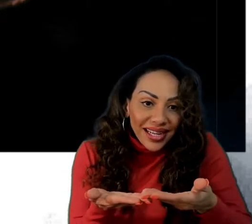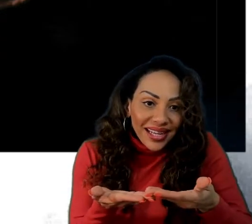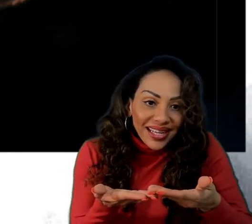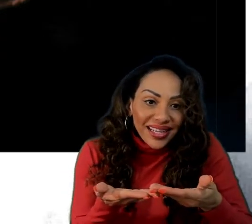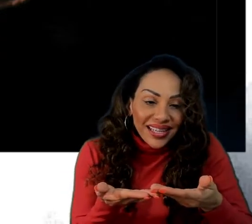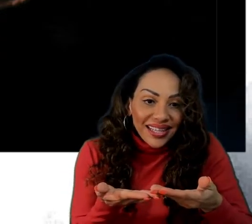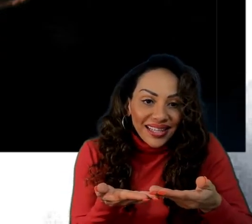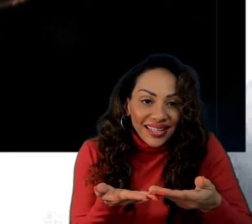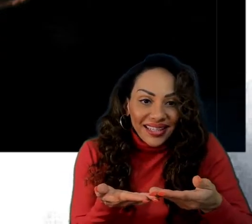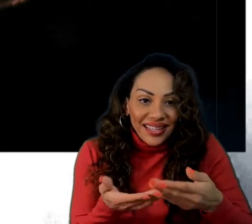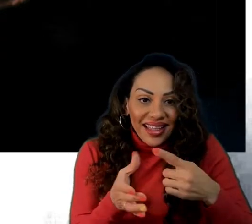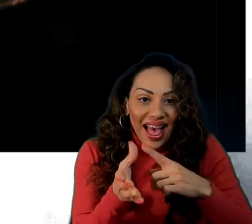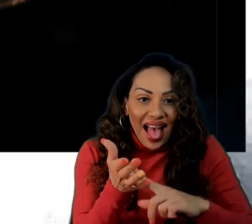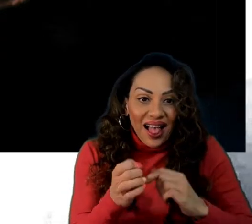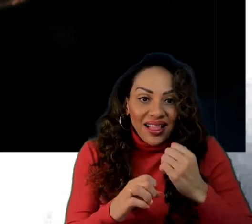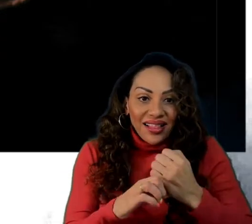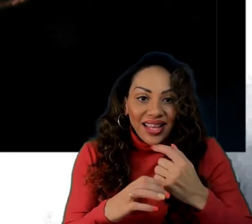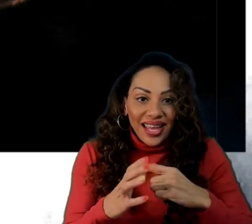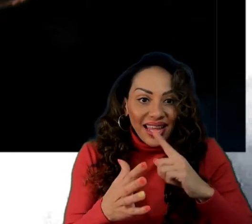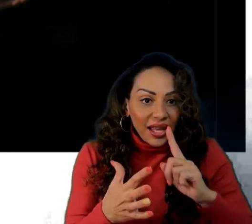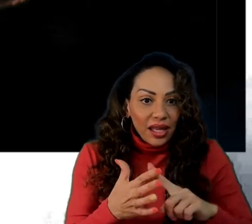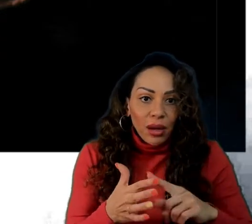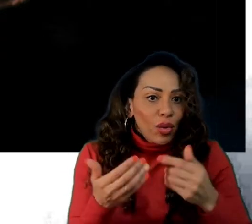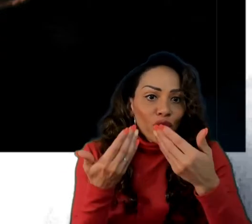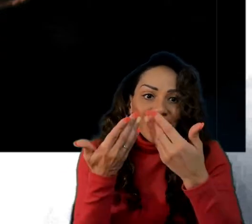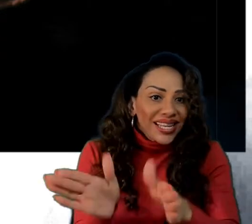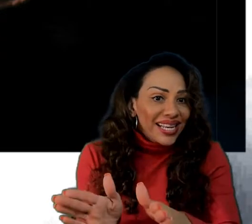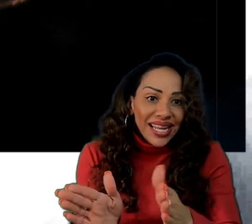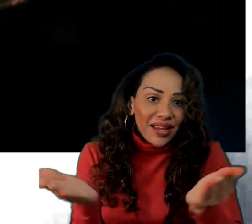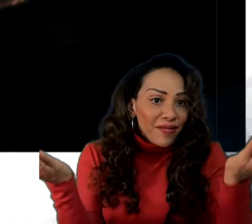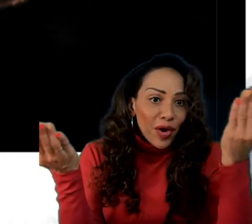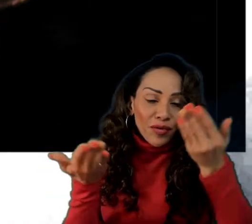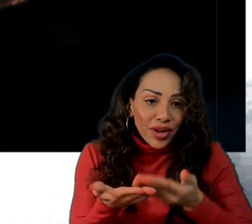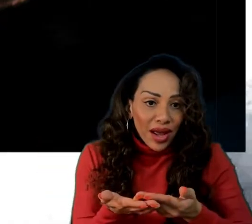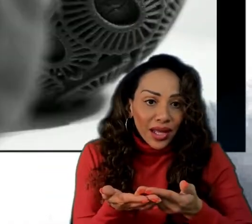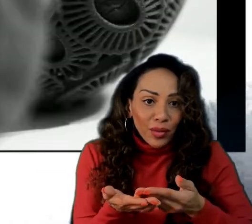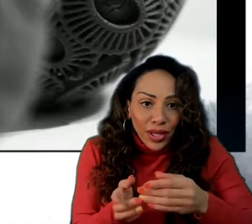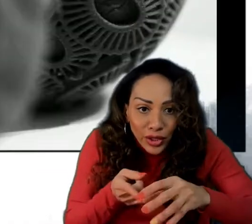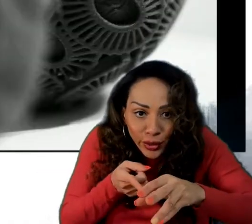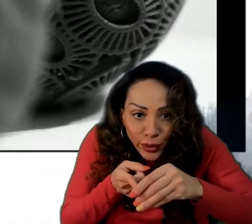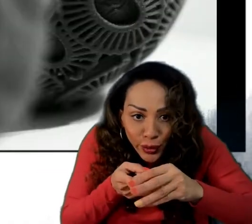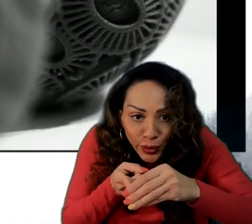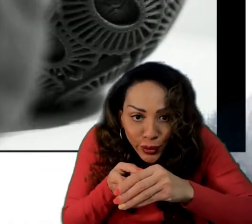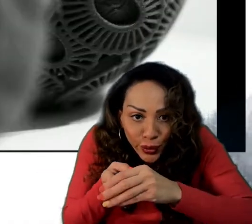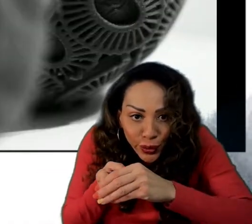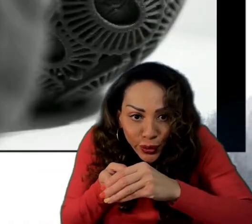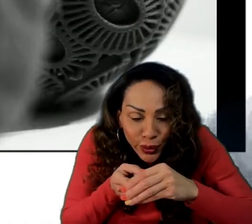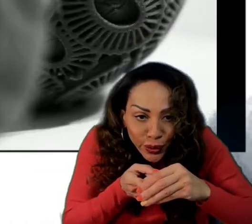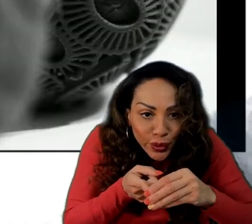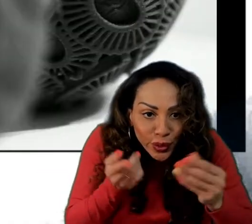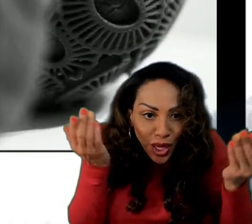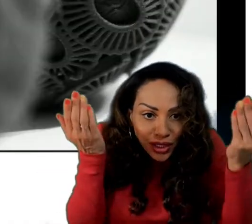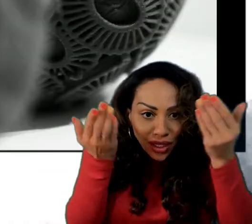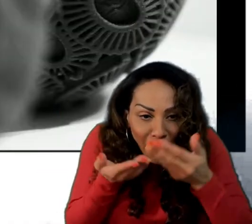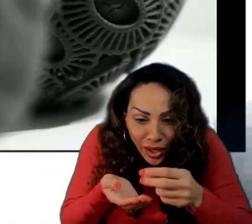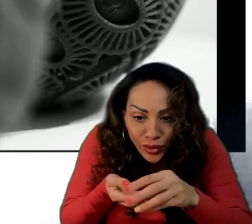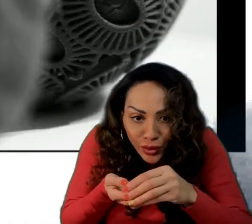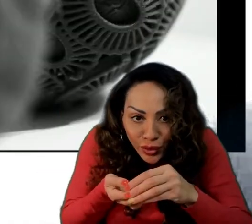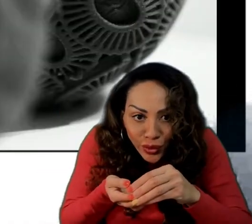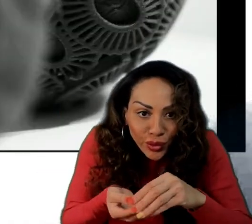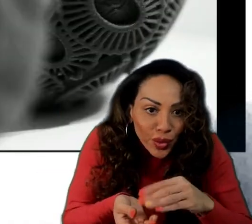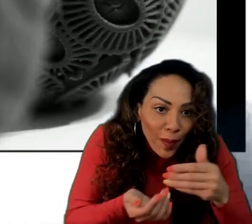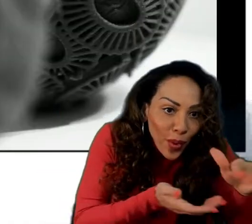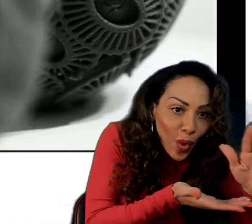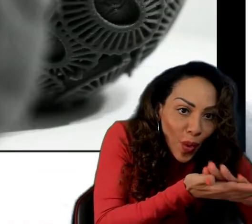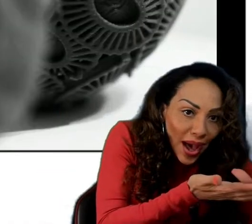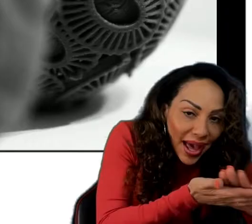it overnight. And we had to do this in the dark or under red light. And then we had some supporting material, because I'm quite